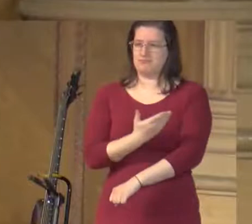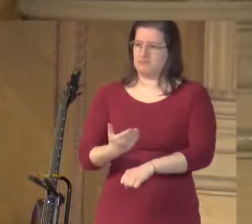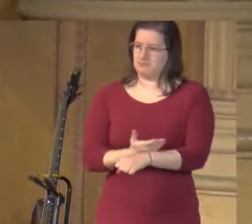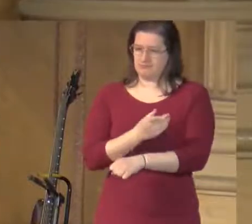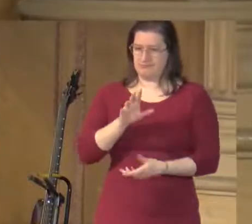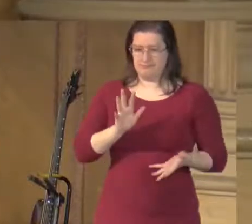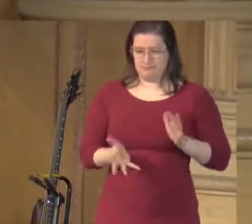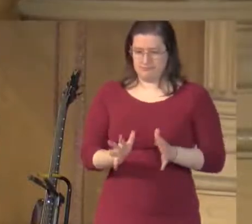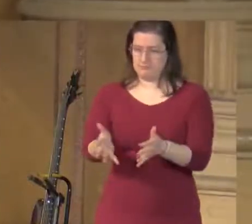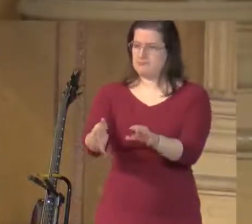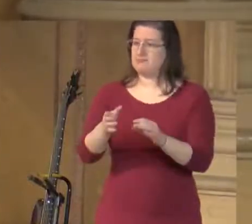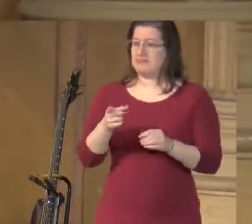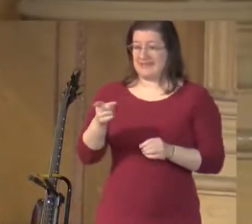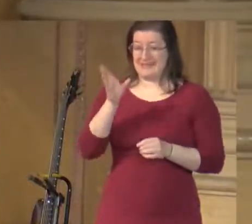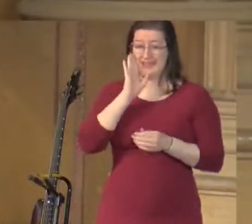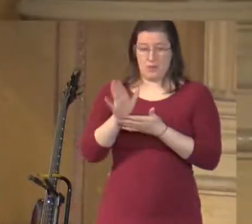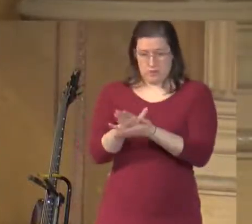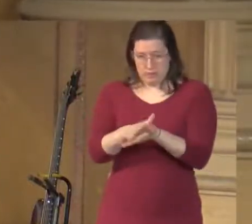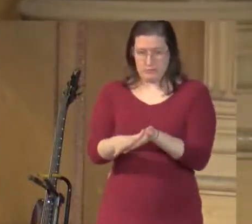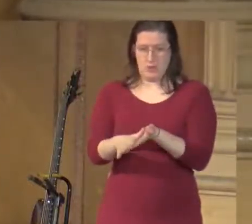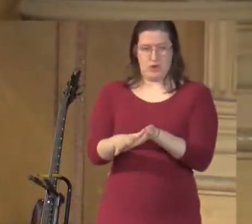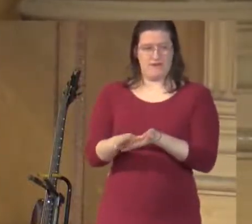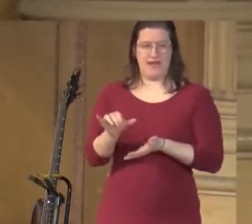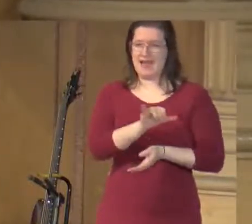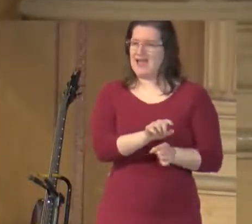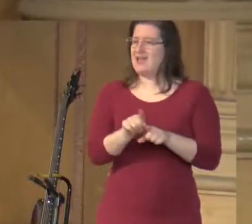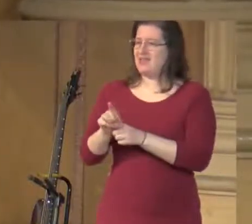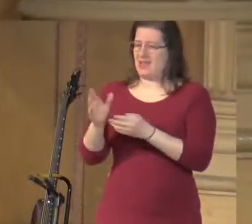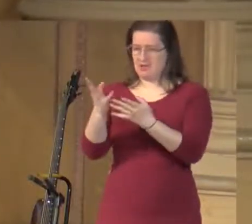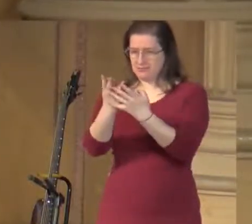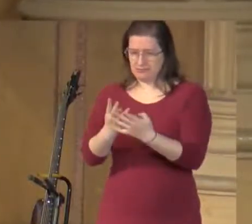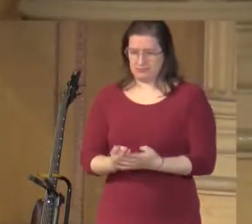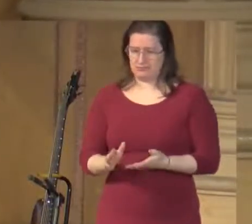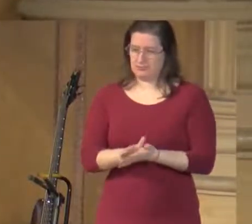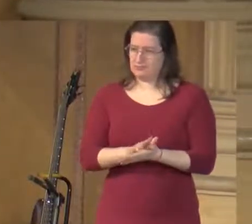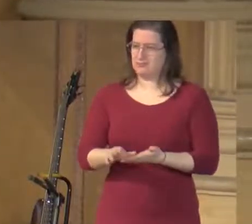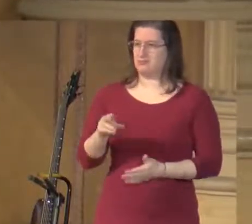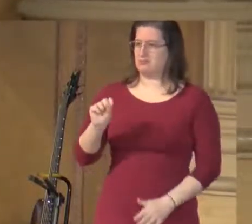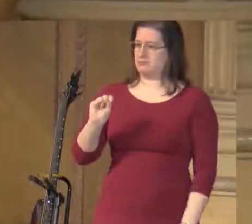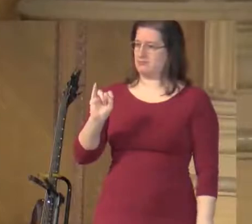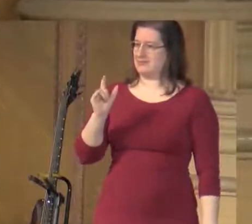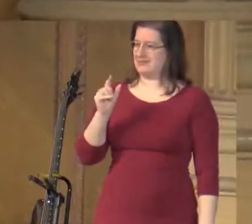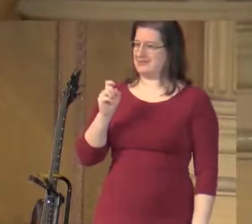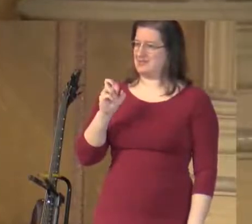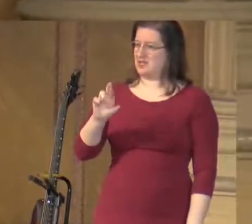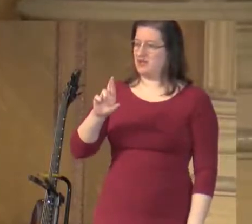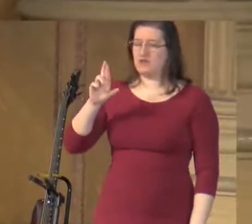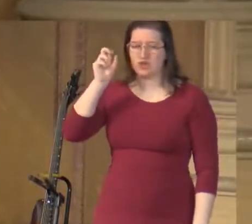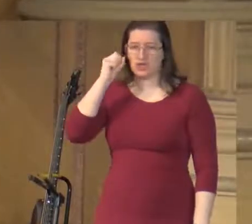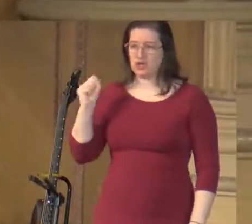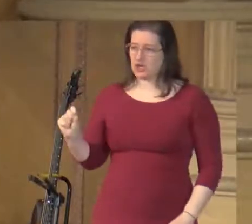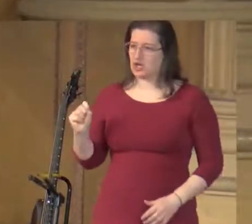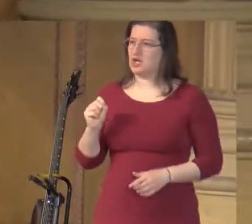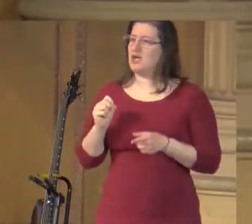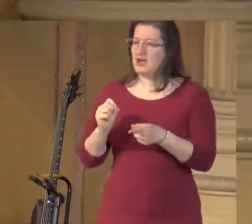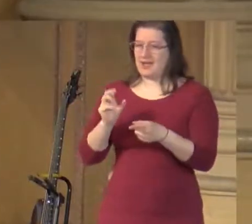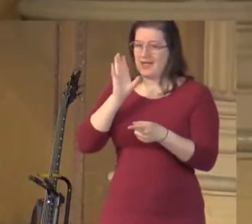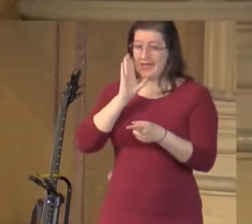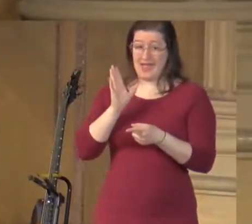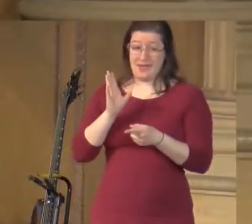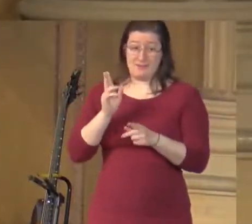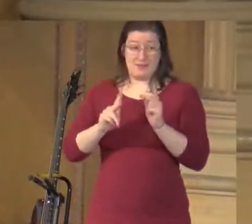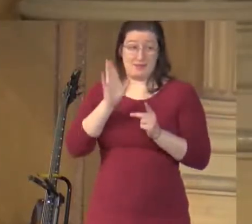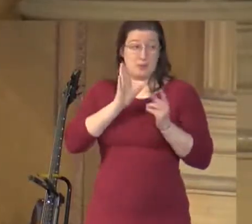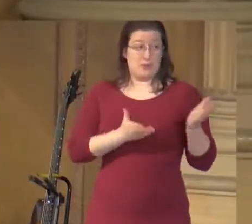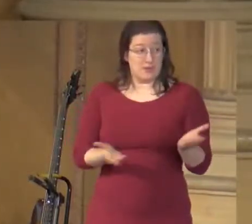sit as a refiner and a purifier of silver and he will purify the sons of Levi and refine them like gold and silver and they will bring offerings in